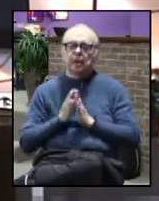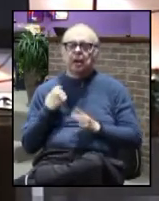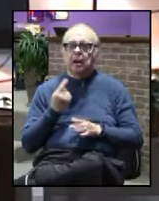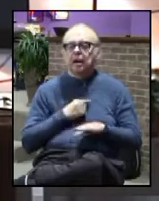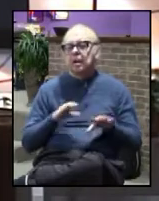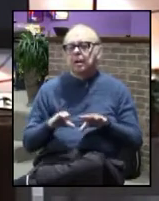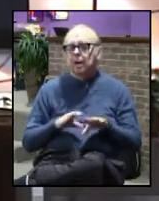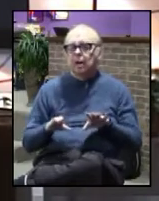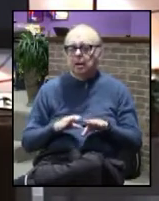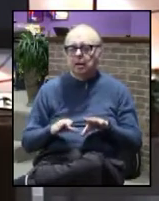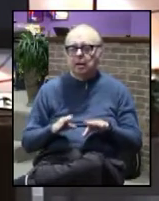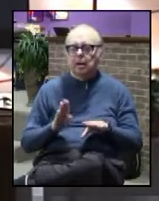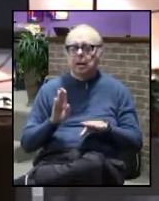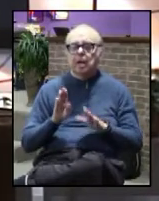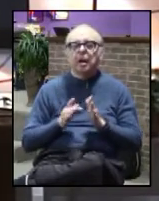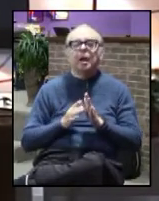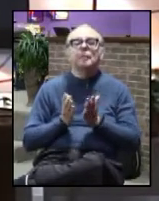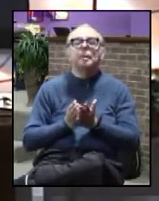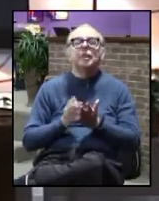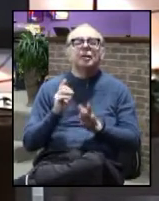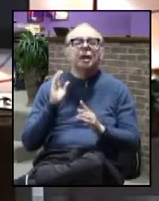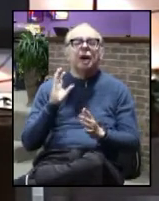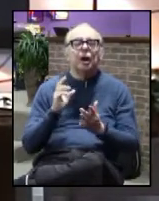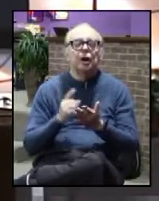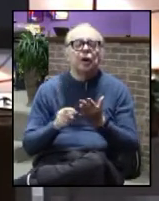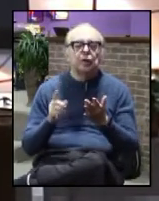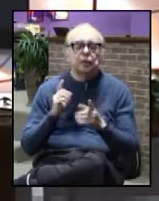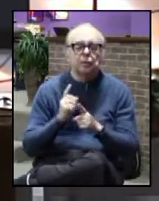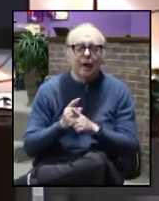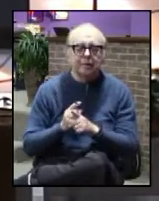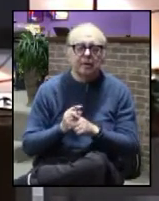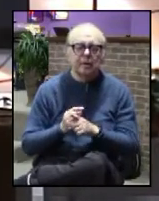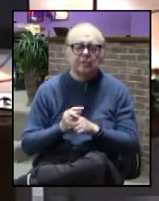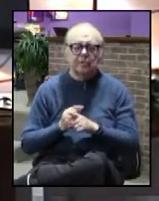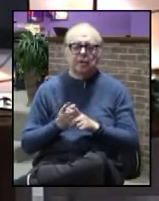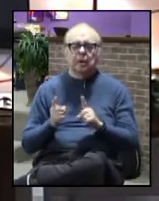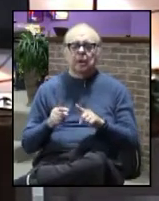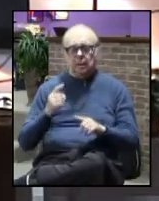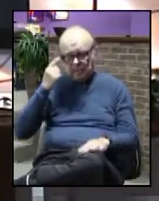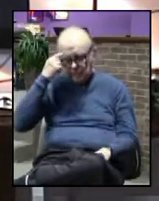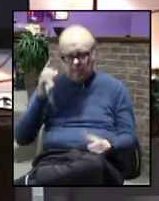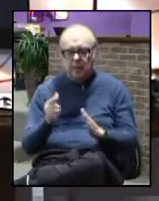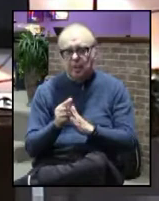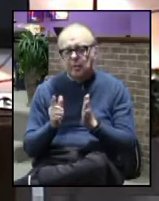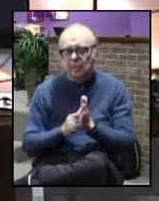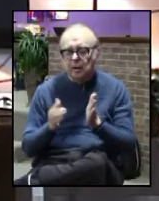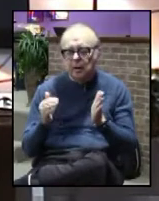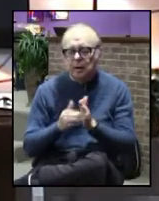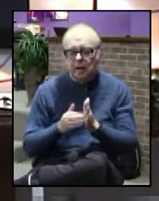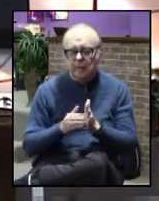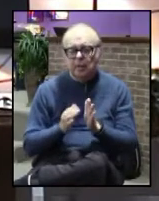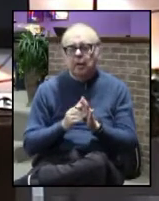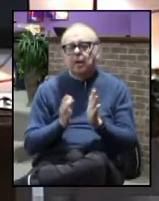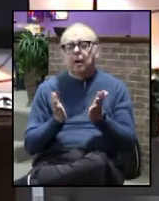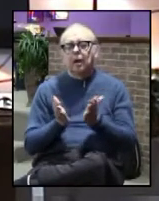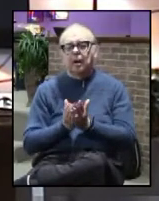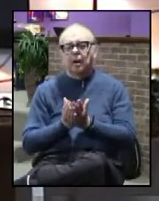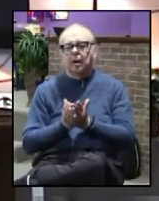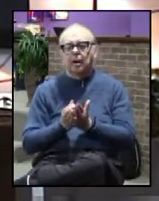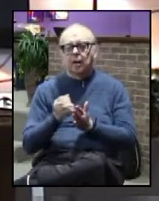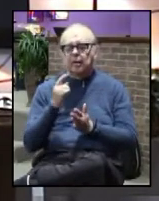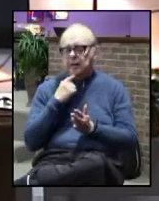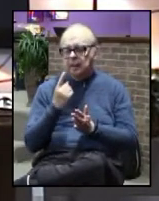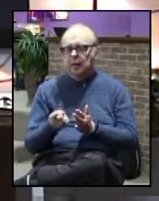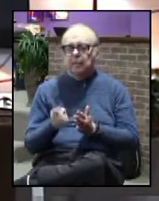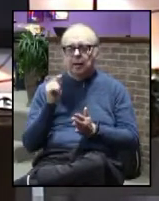asking us to be is biblically correct. And when the politics and the laws go against the Bible,